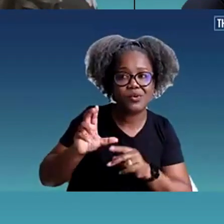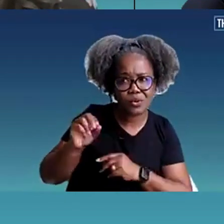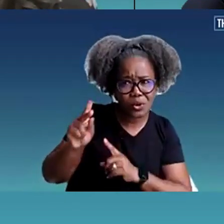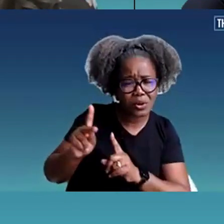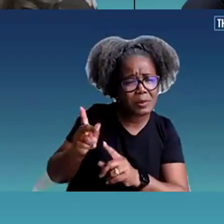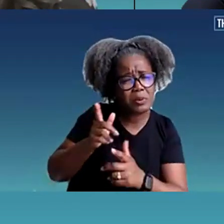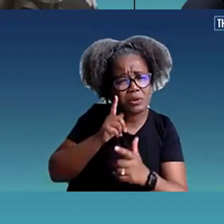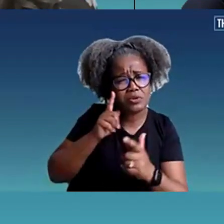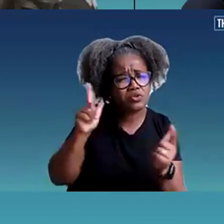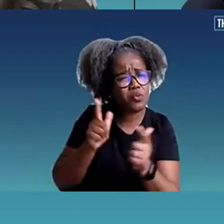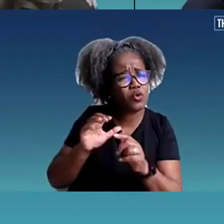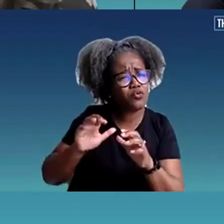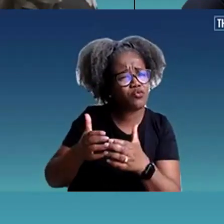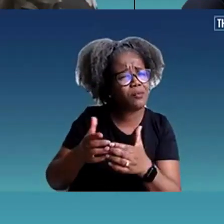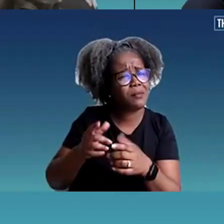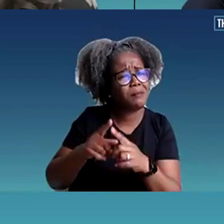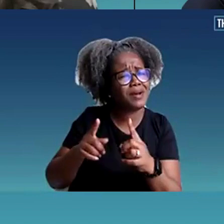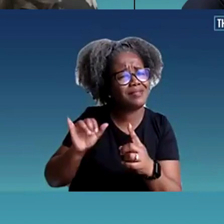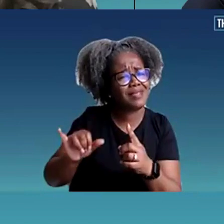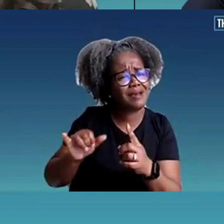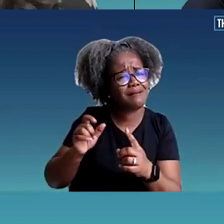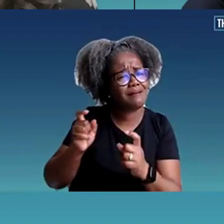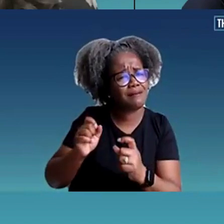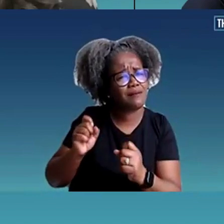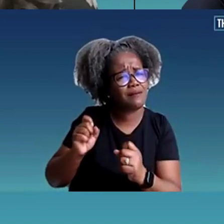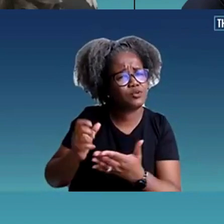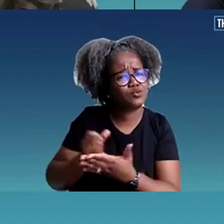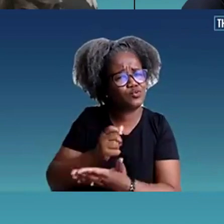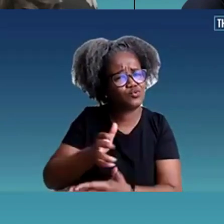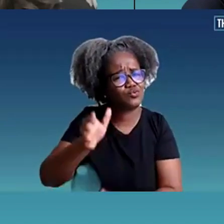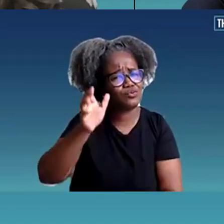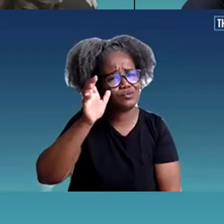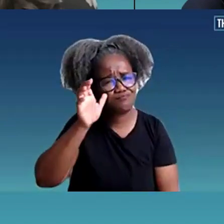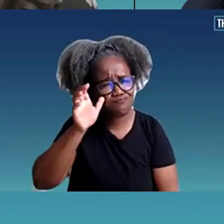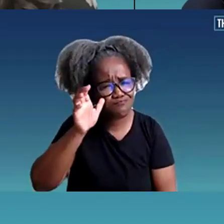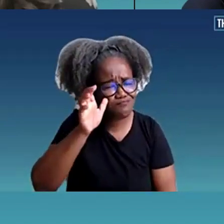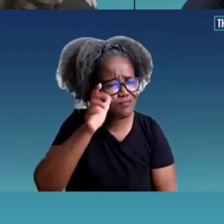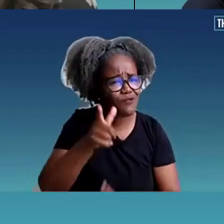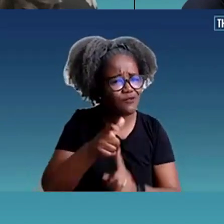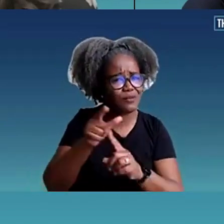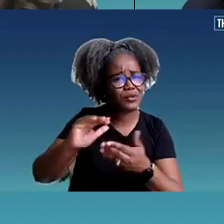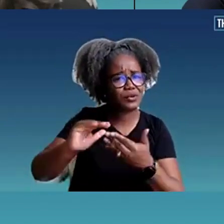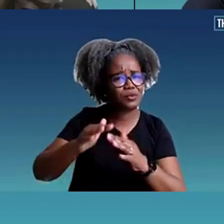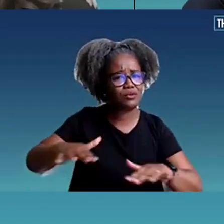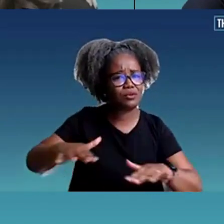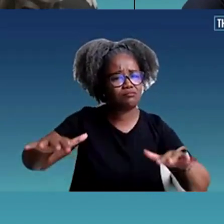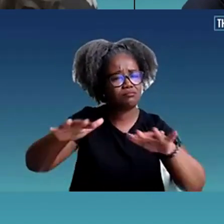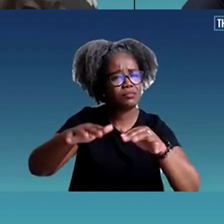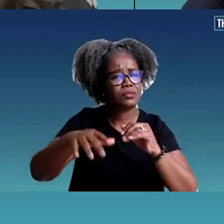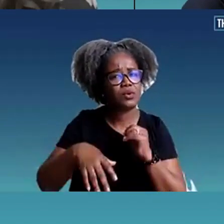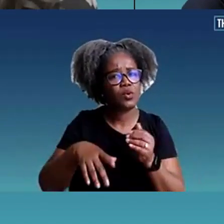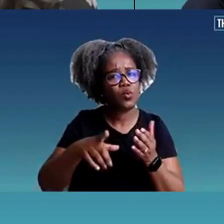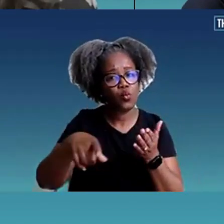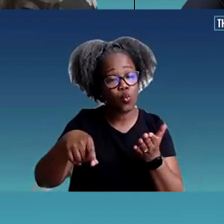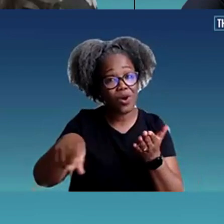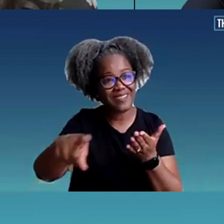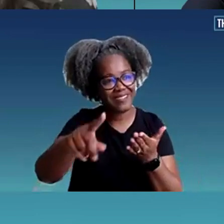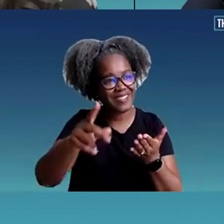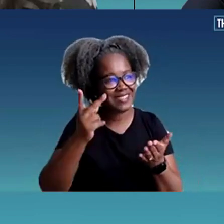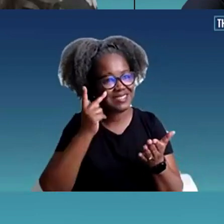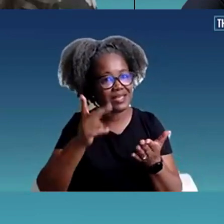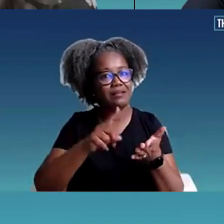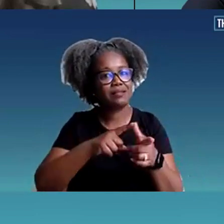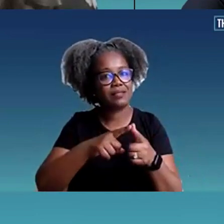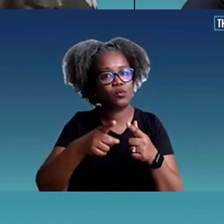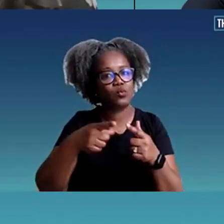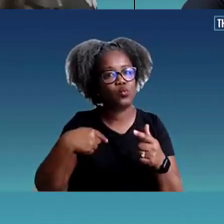to hear from the providers, what are things that folks are seeing, and had those conversations split into groups that were race concordant.